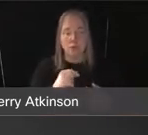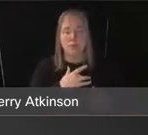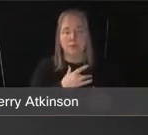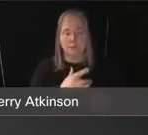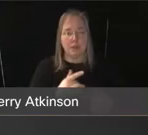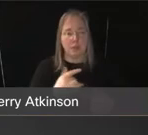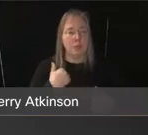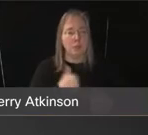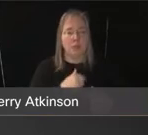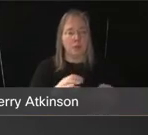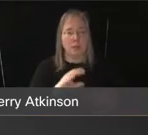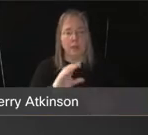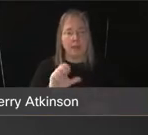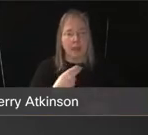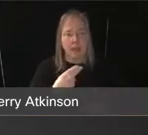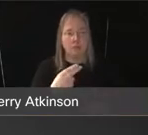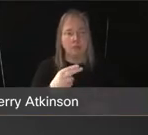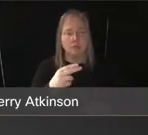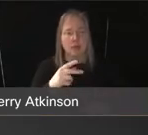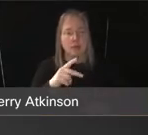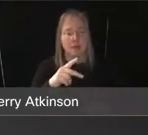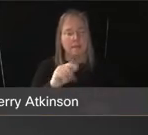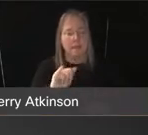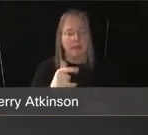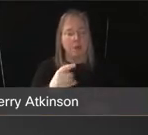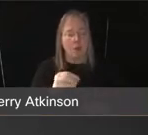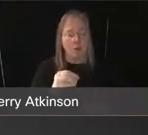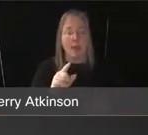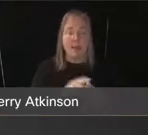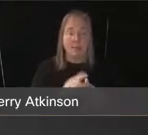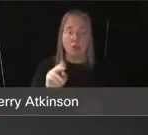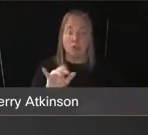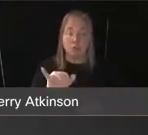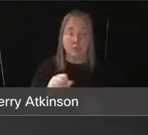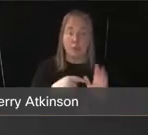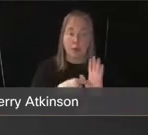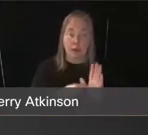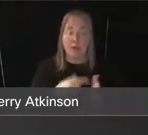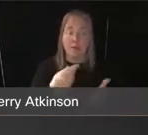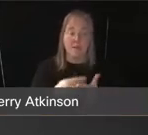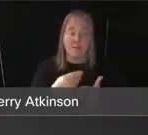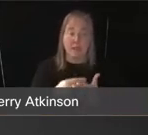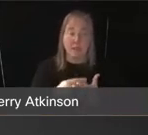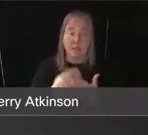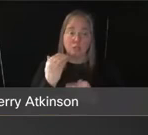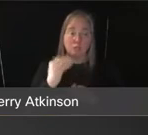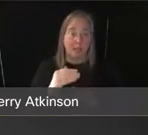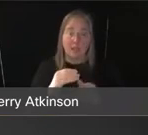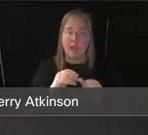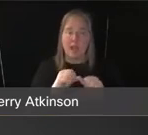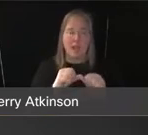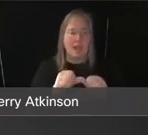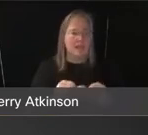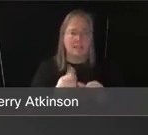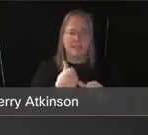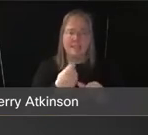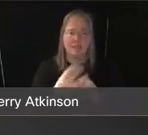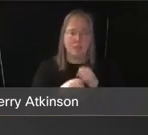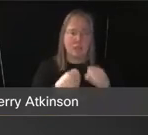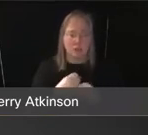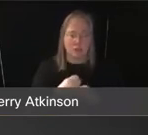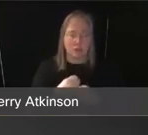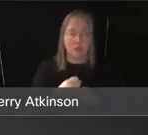Chris has been pointed out in his presentation, due to the funding constraints last several years, the